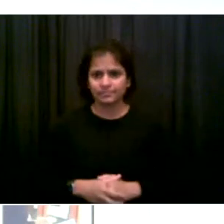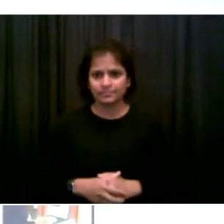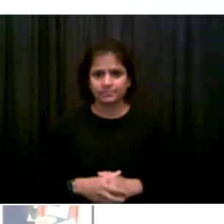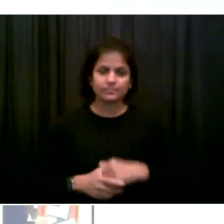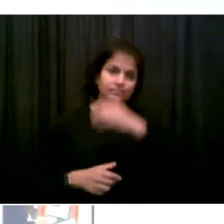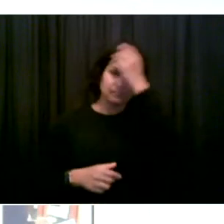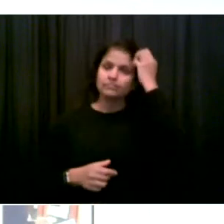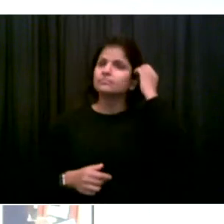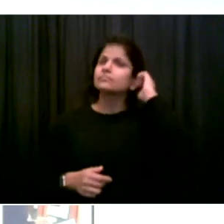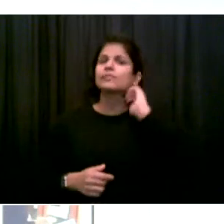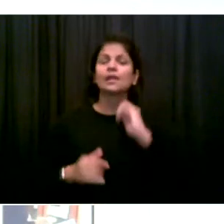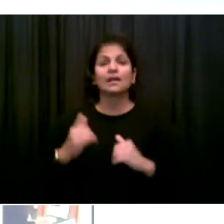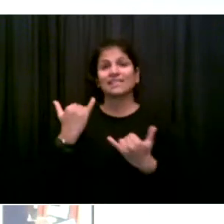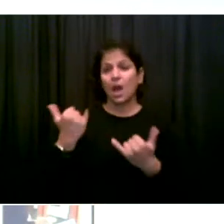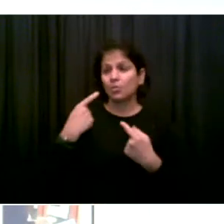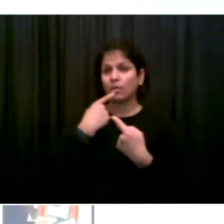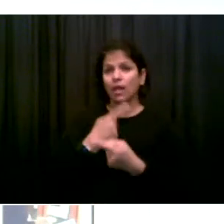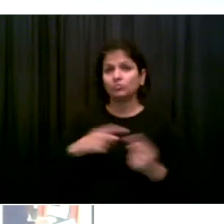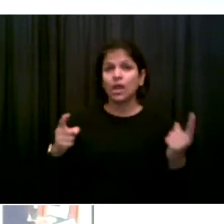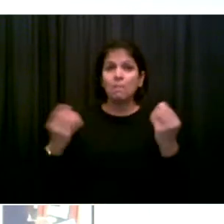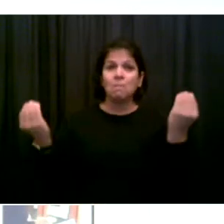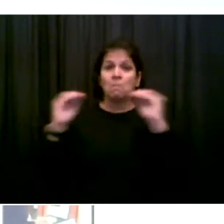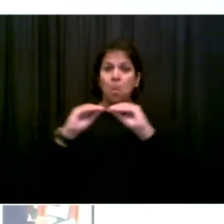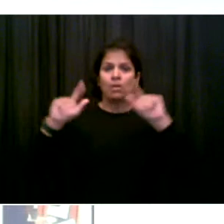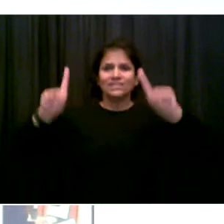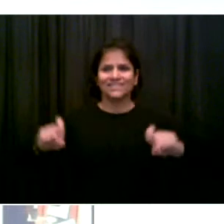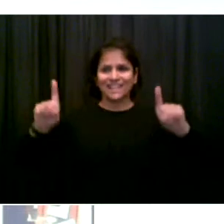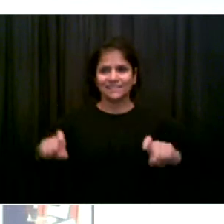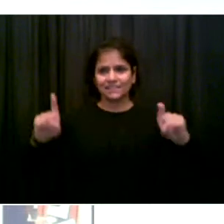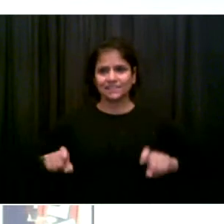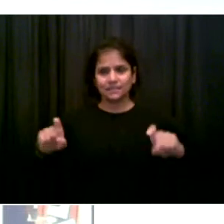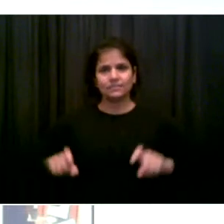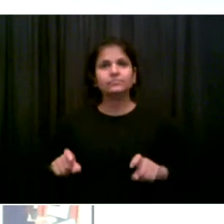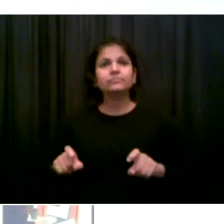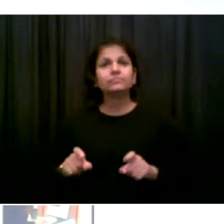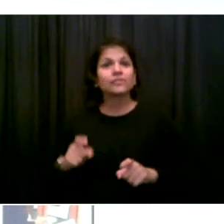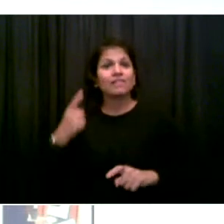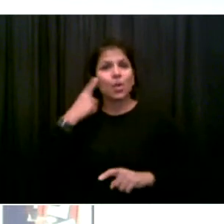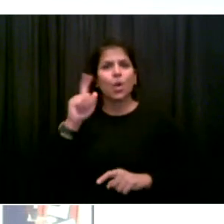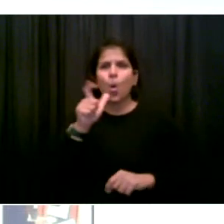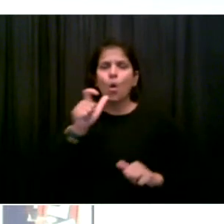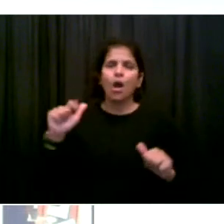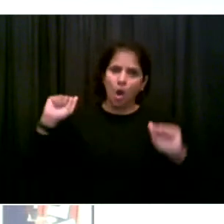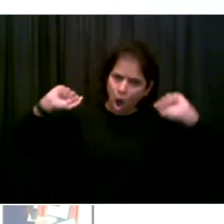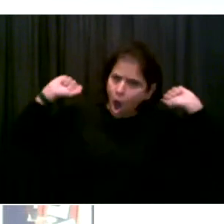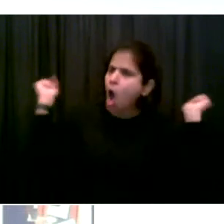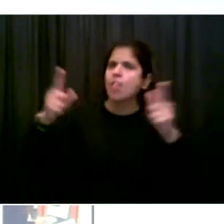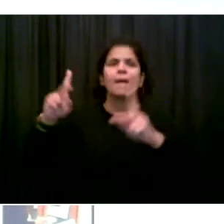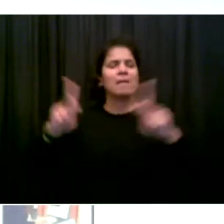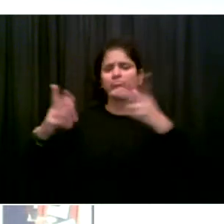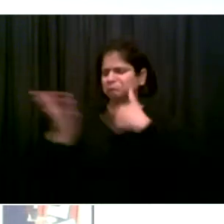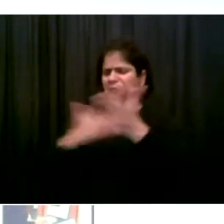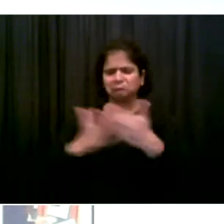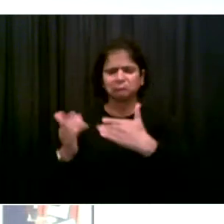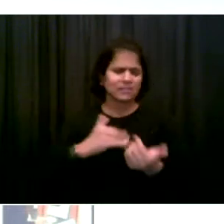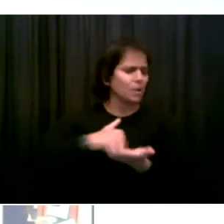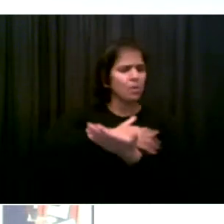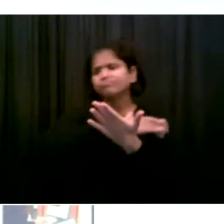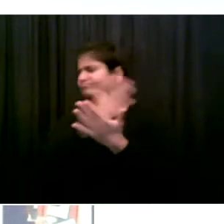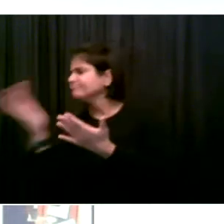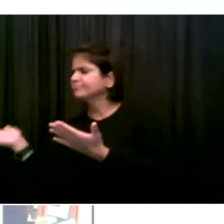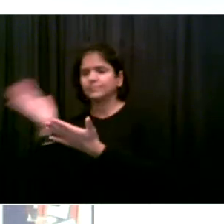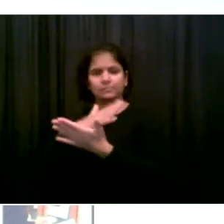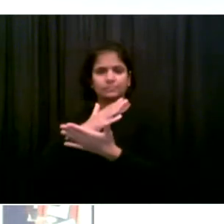today, it does apply to everyone, regardless of vaccination status. And the reason for that is that it's one more layer